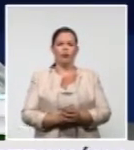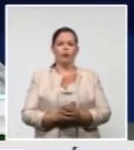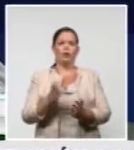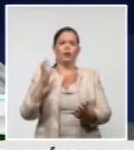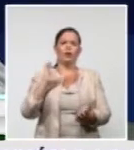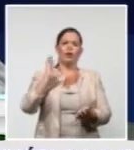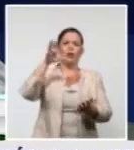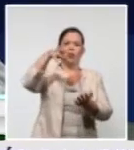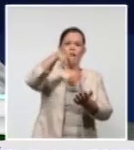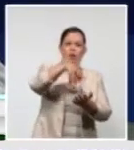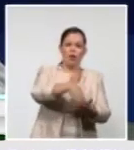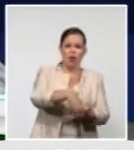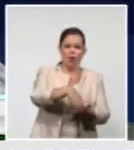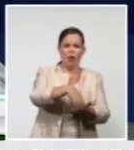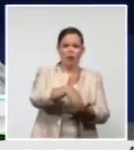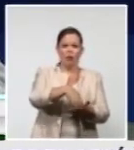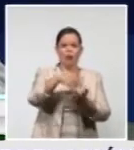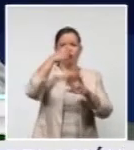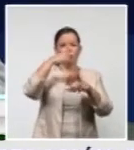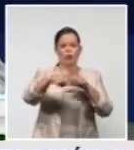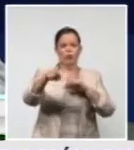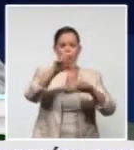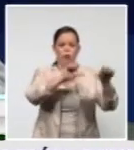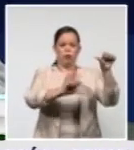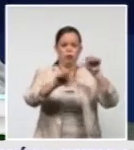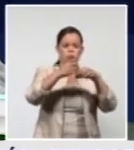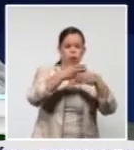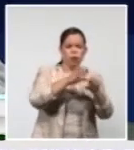Molecular Engineering Center, and